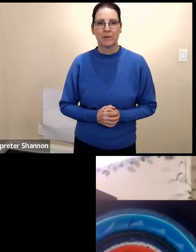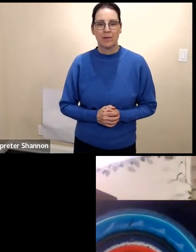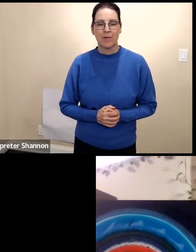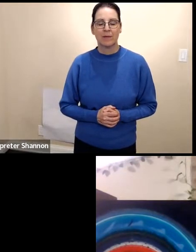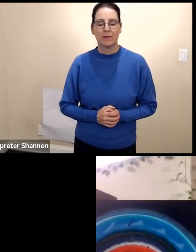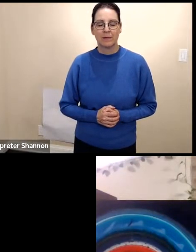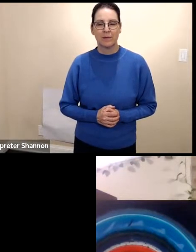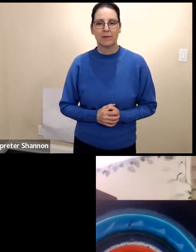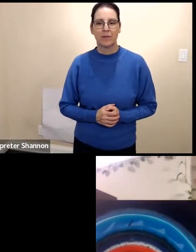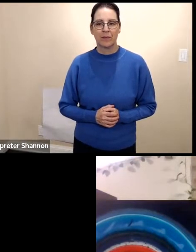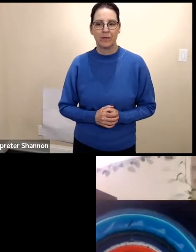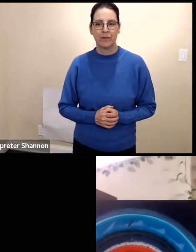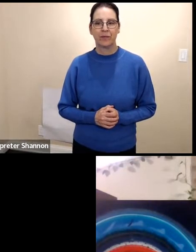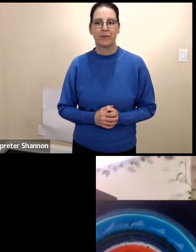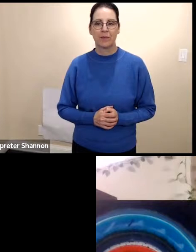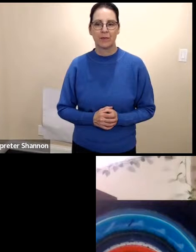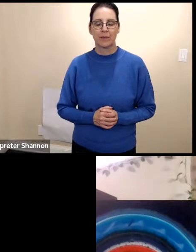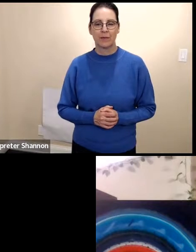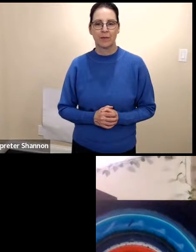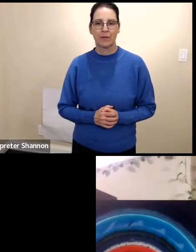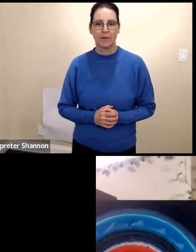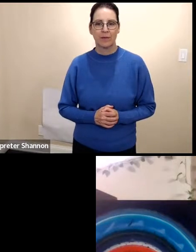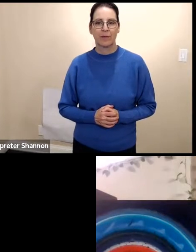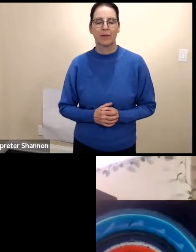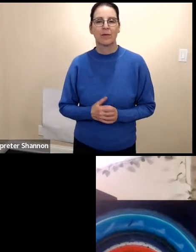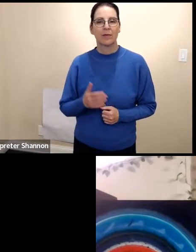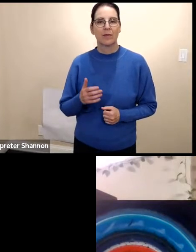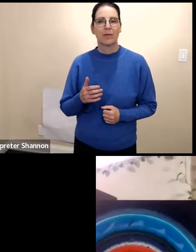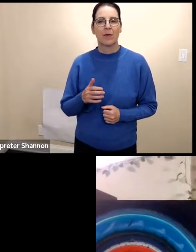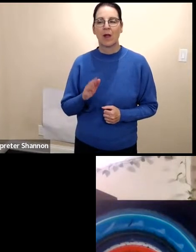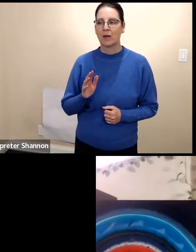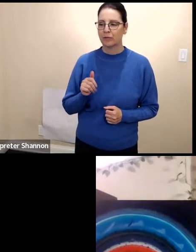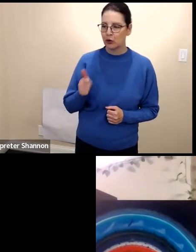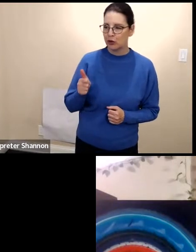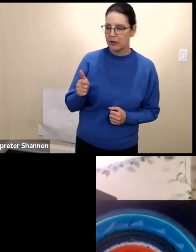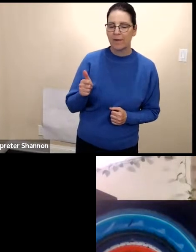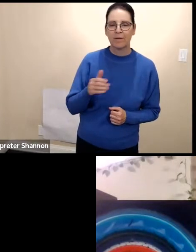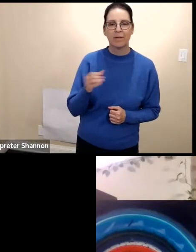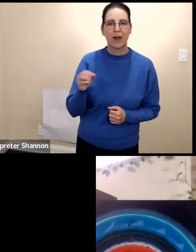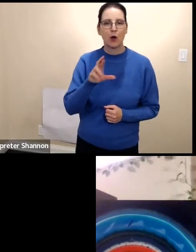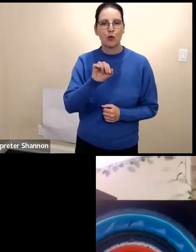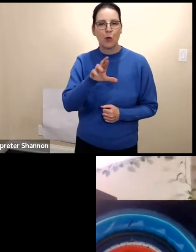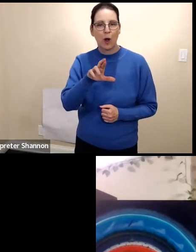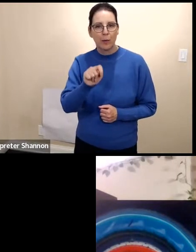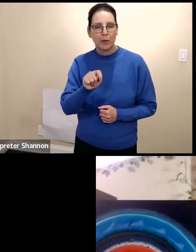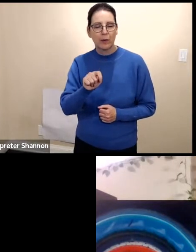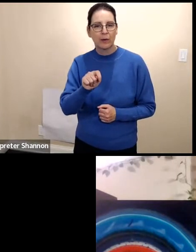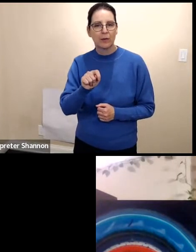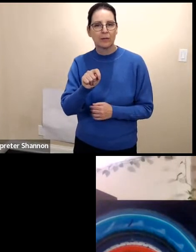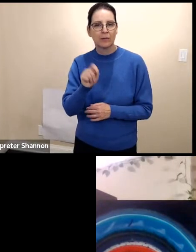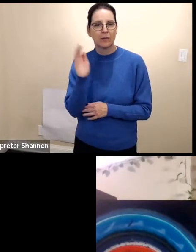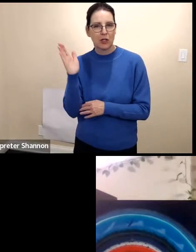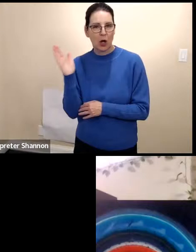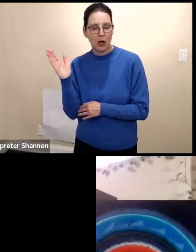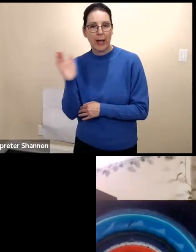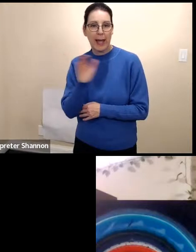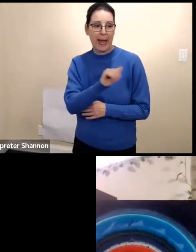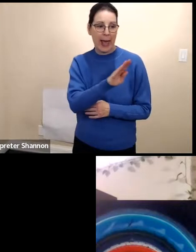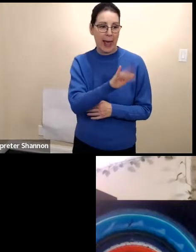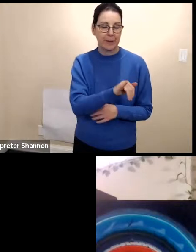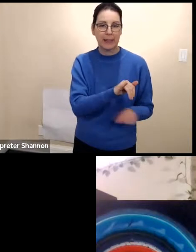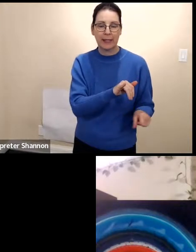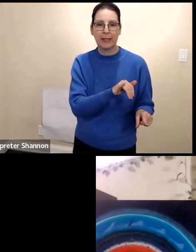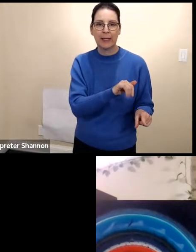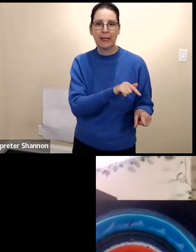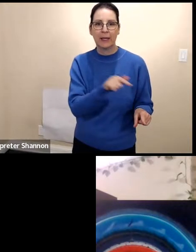of you know what you and Robert talked about um about it's been Abby it's part